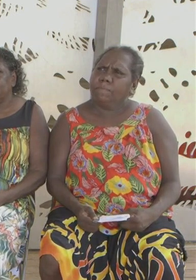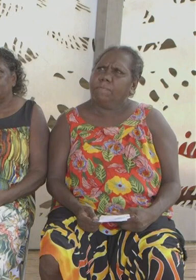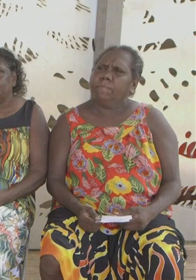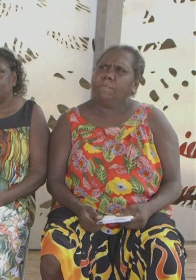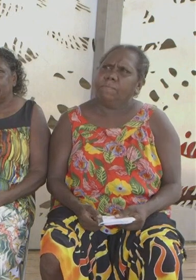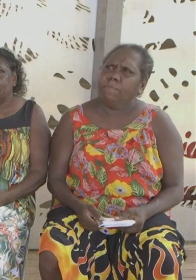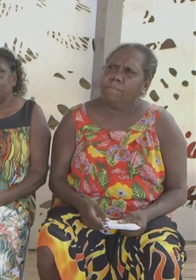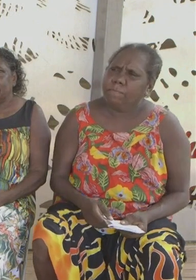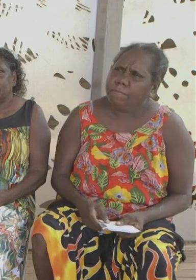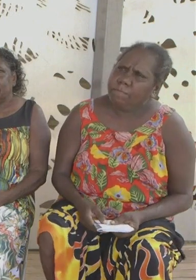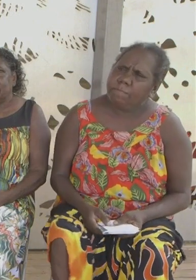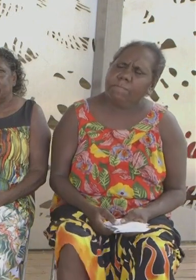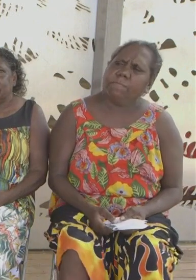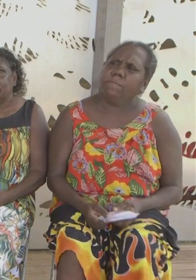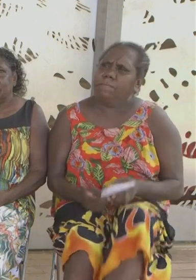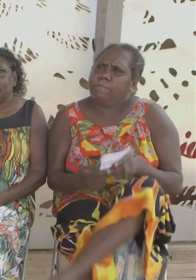Noongar,